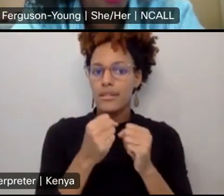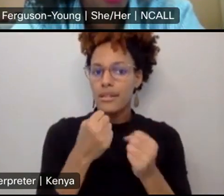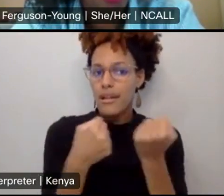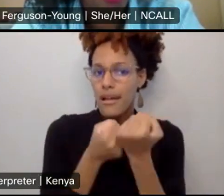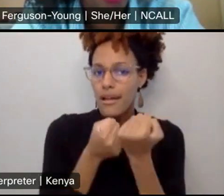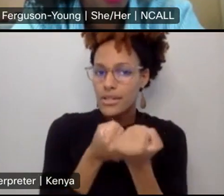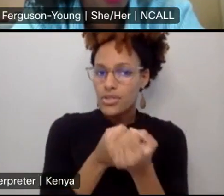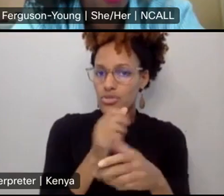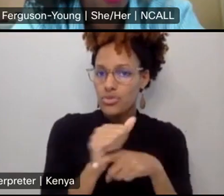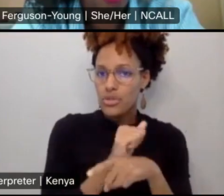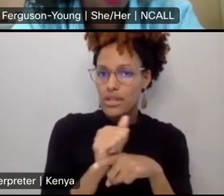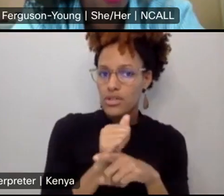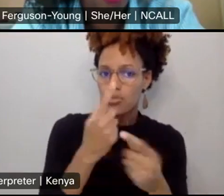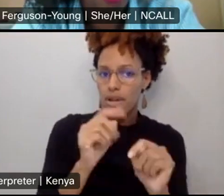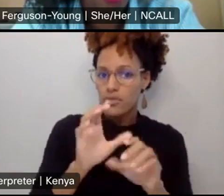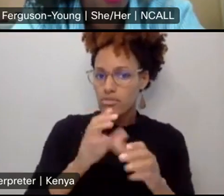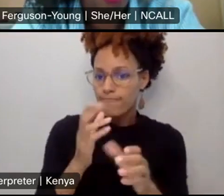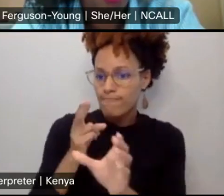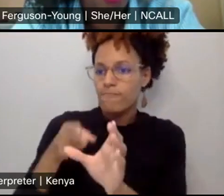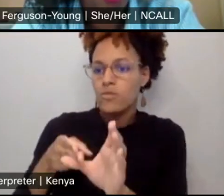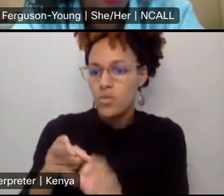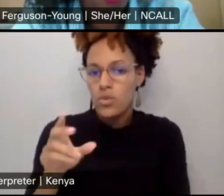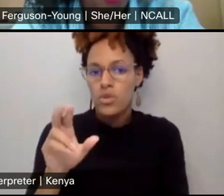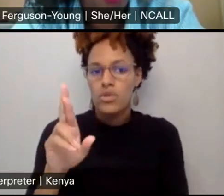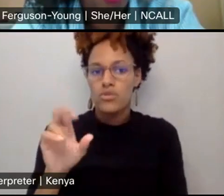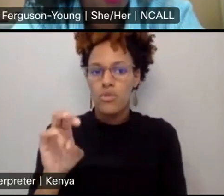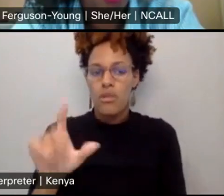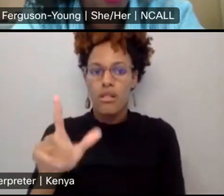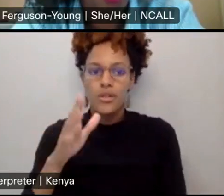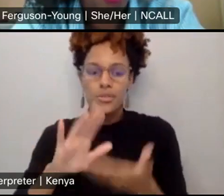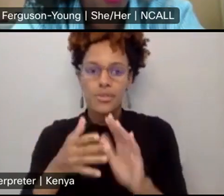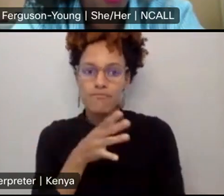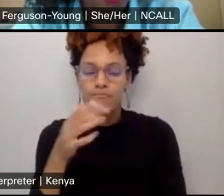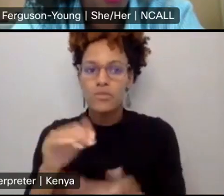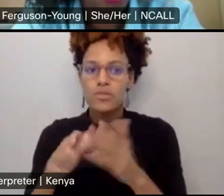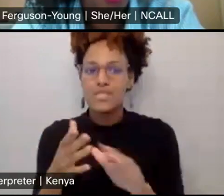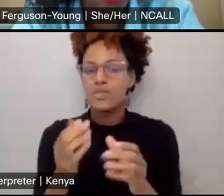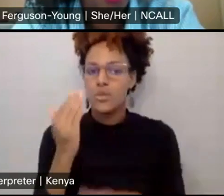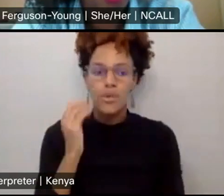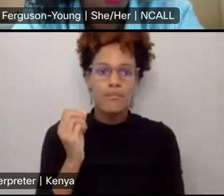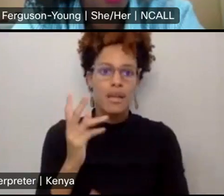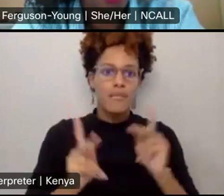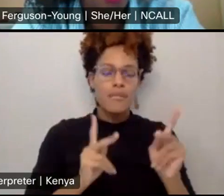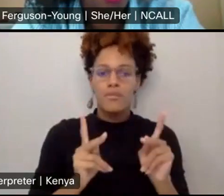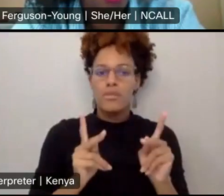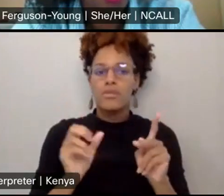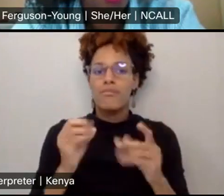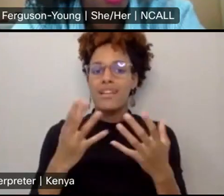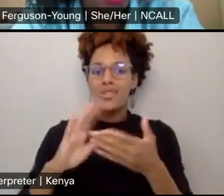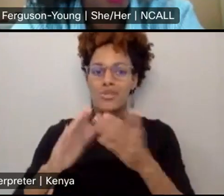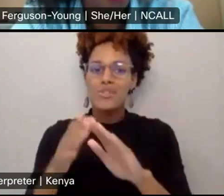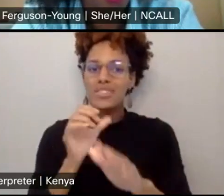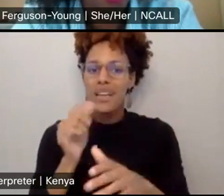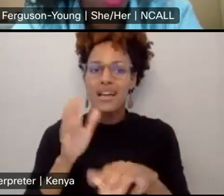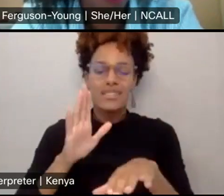into rural communities. And in Alaska, if you don't know, there are many communities that are not on the road system. They can be